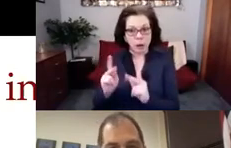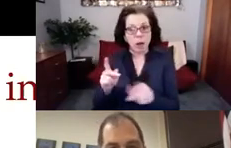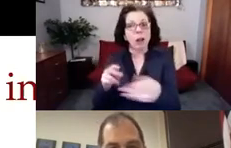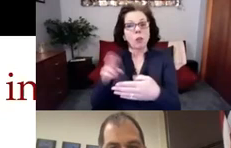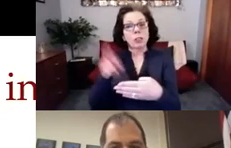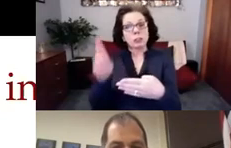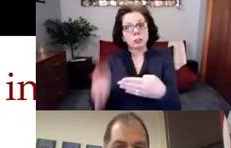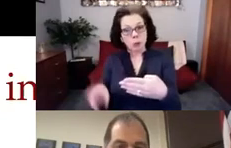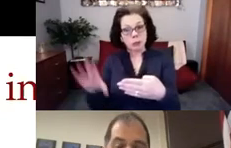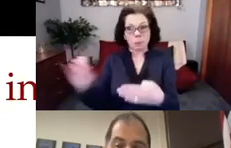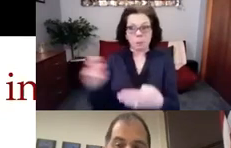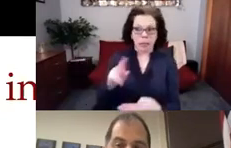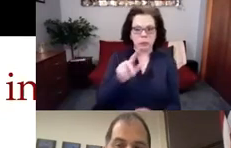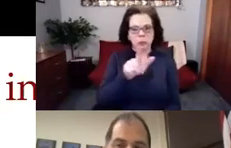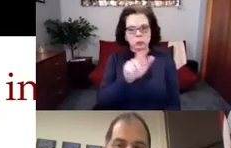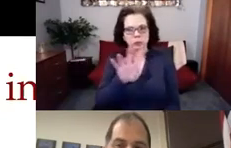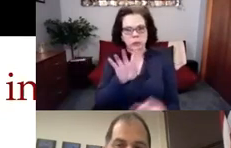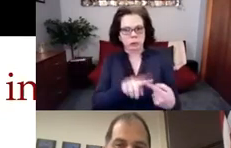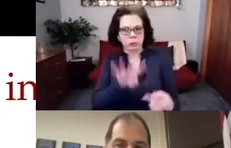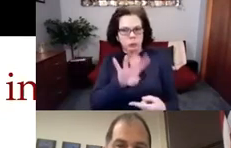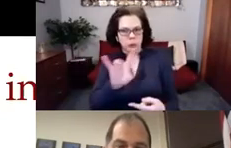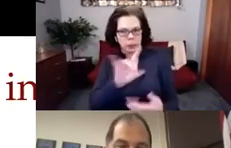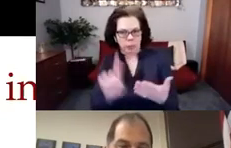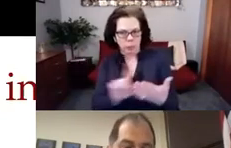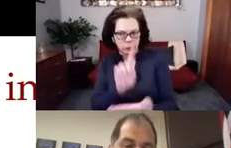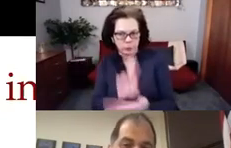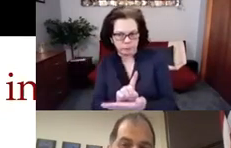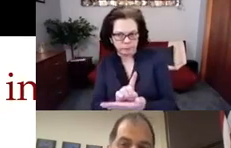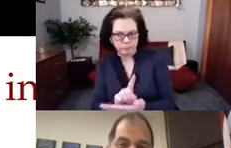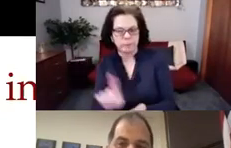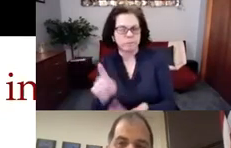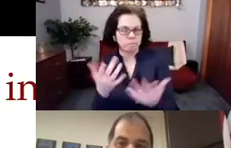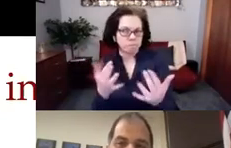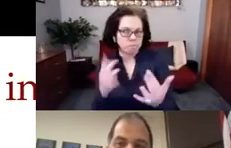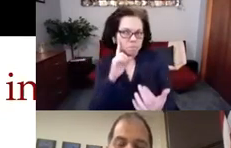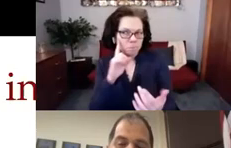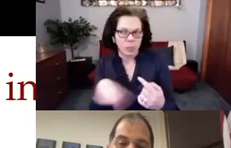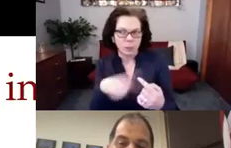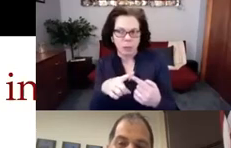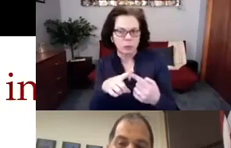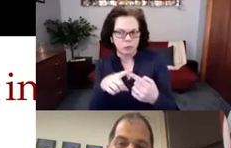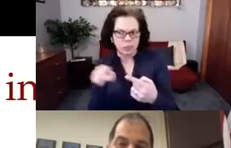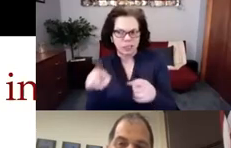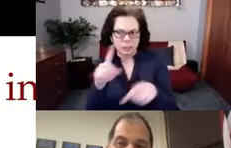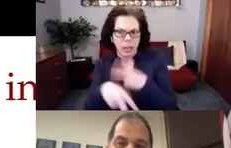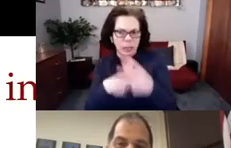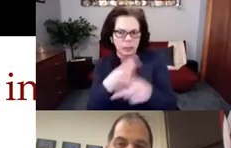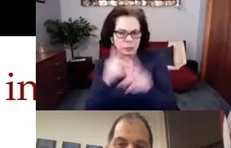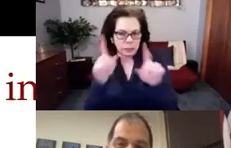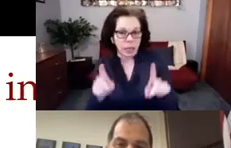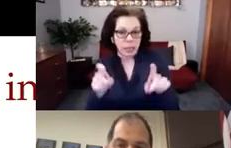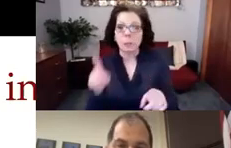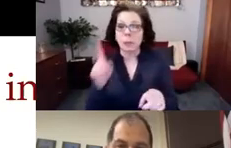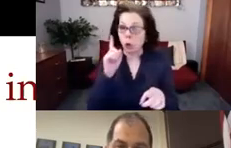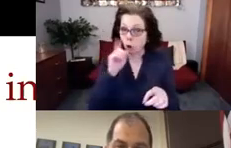48 hours. So we hope to hear more guidance from the state on this quickly, but it's coming out on February